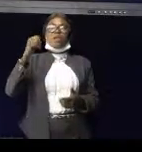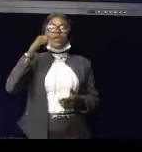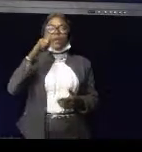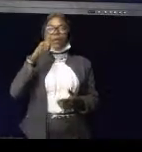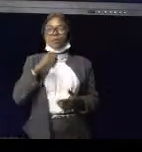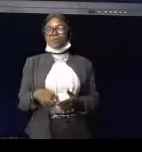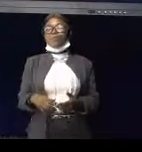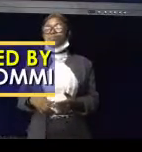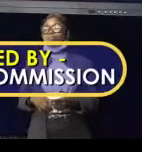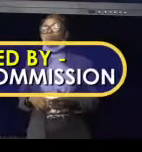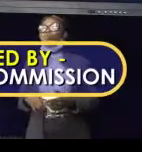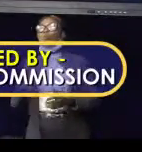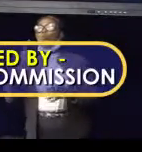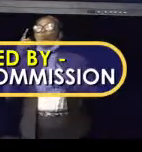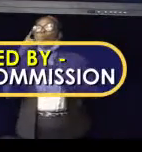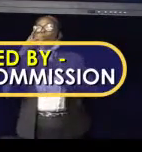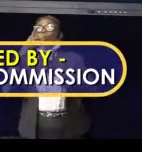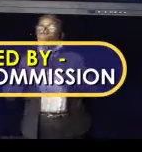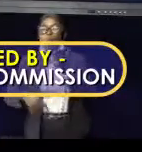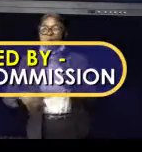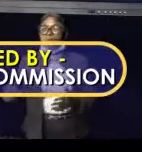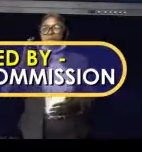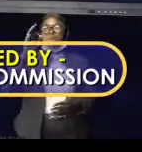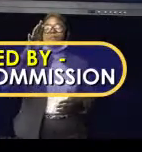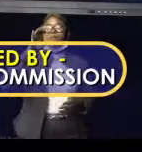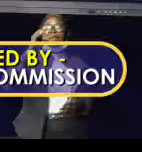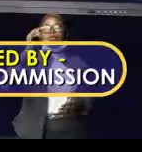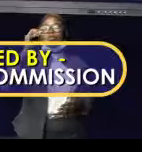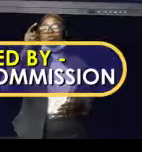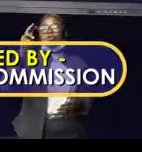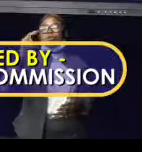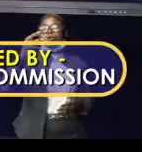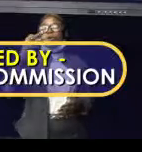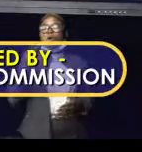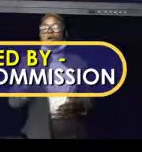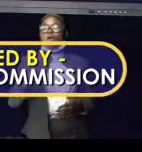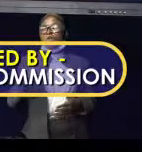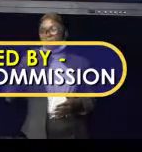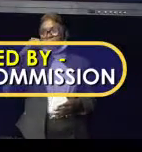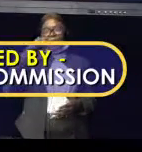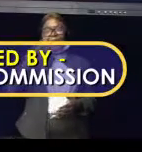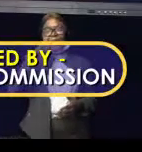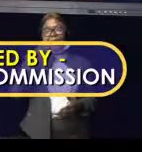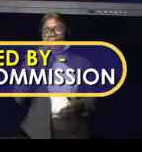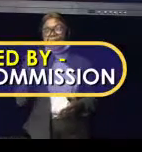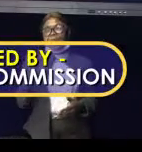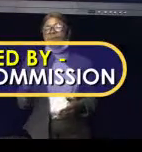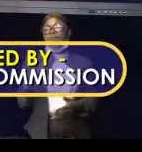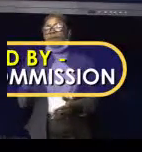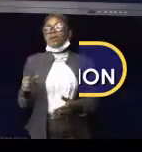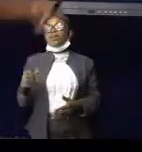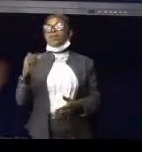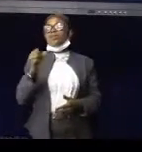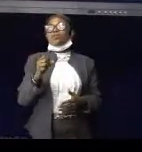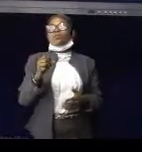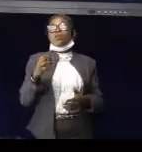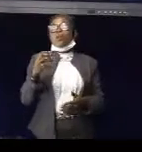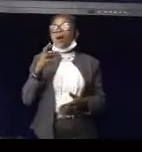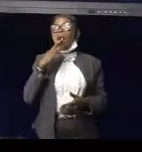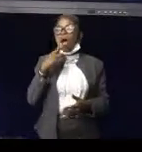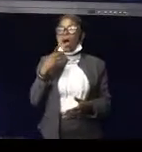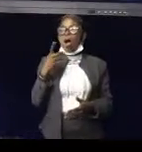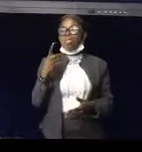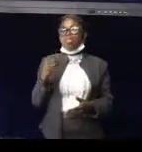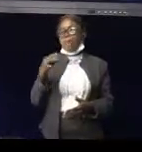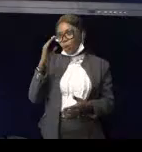saying, what fraction are the boys of the girls? So it's actually what fraction are the boys. So